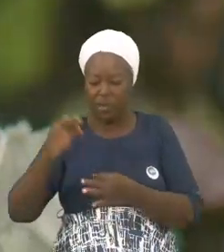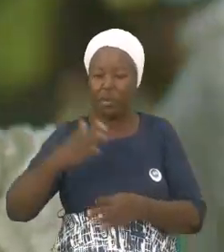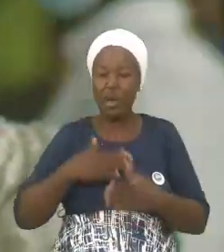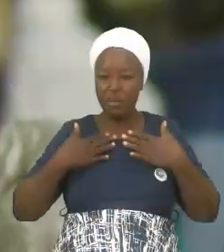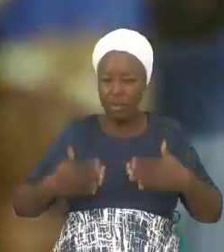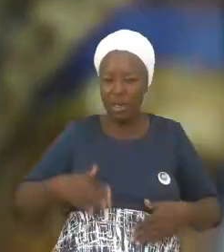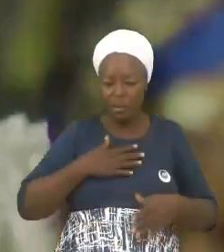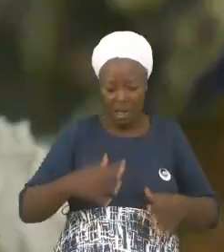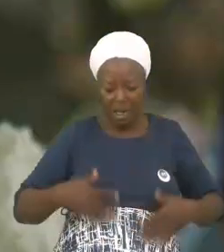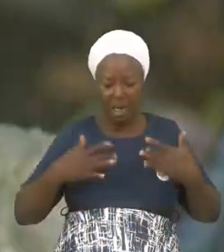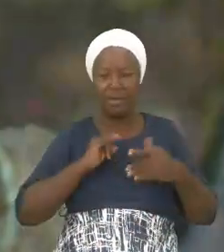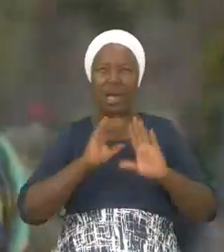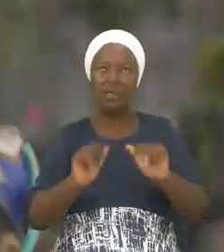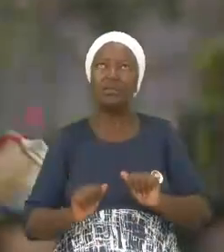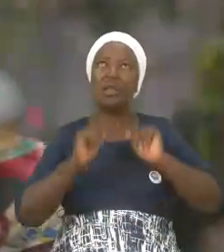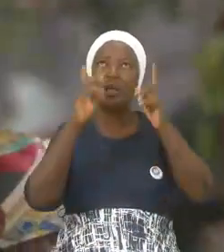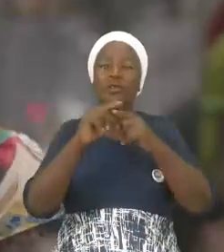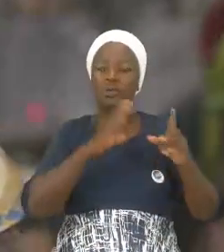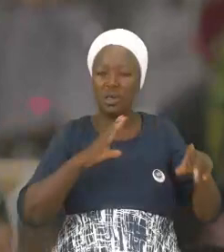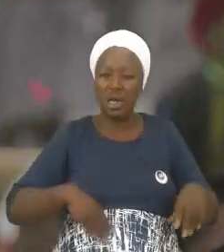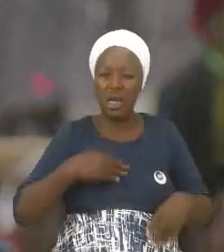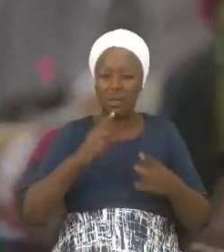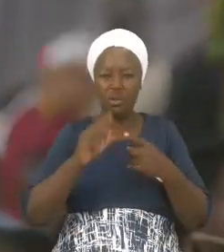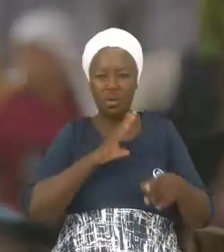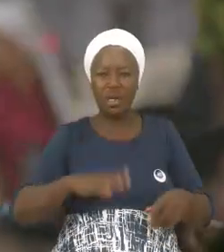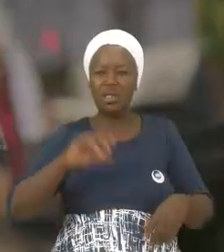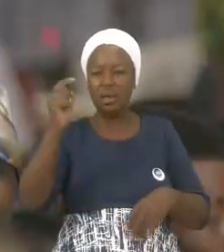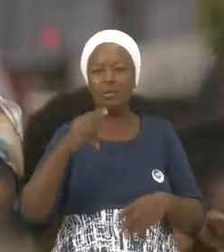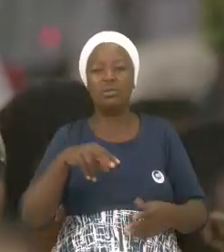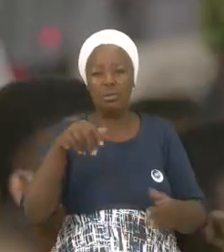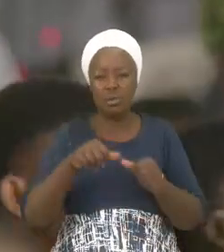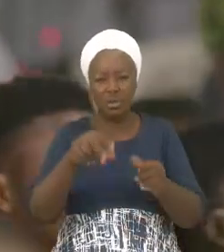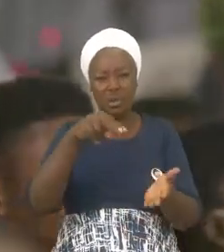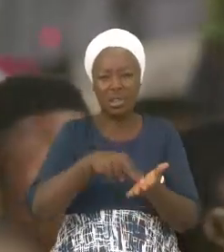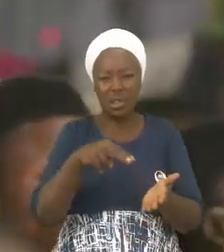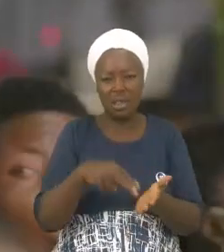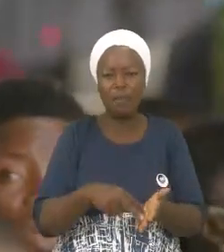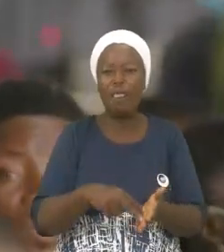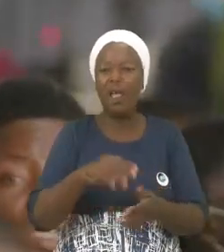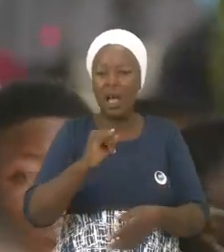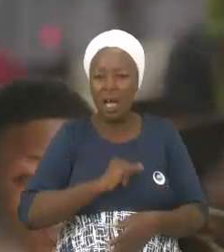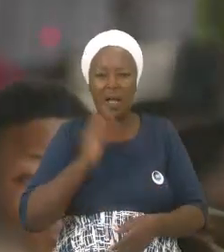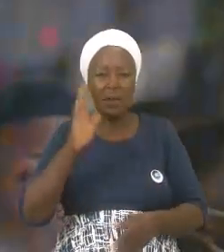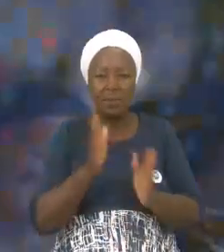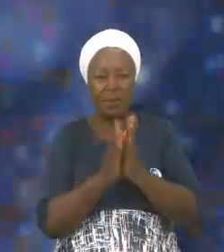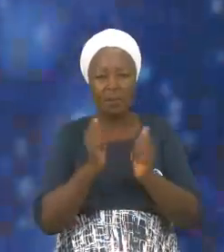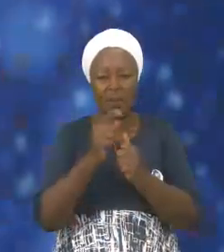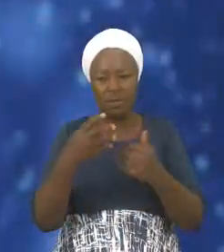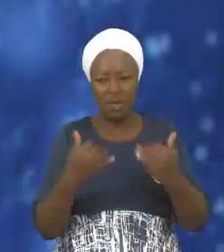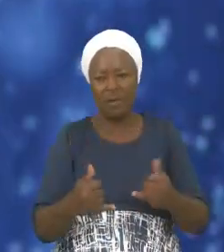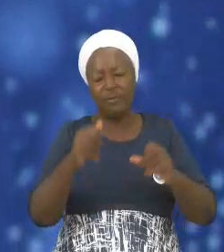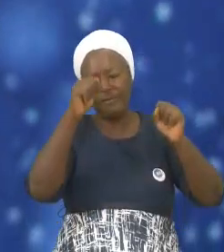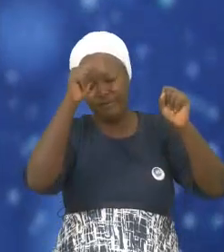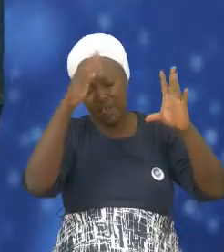life, I come unto Christ and unto Christ alone. Keep on standing. I will pray with you right now. Father, in